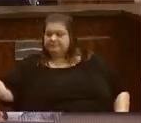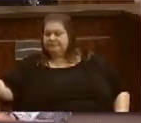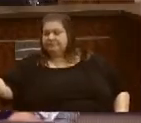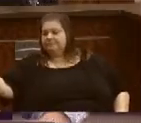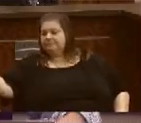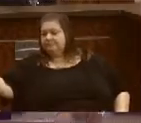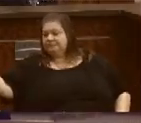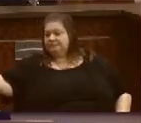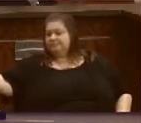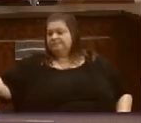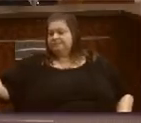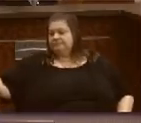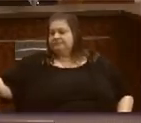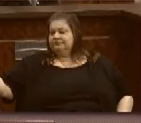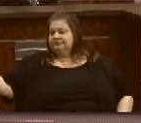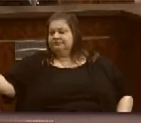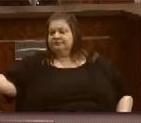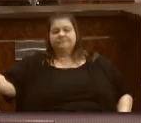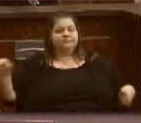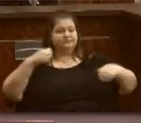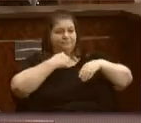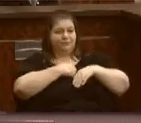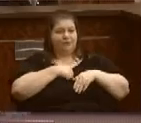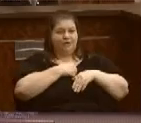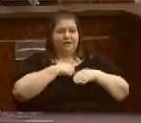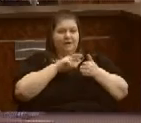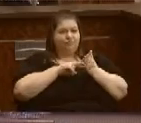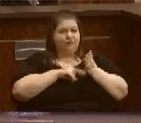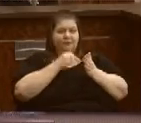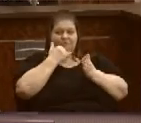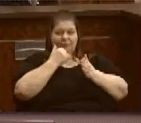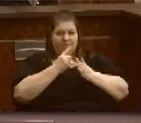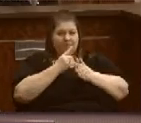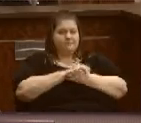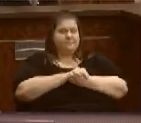Sorry, too many pieces of paper.